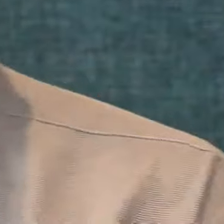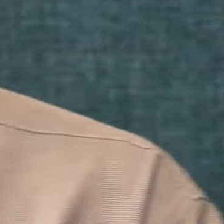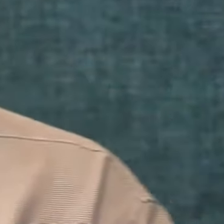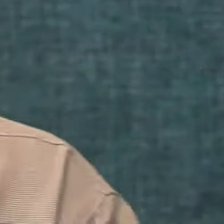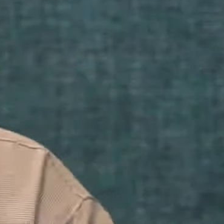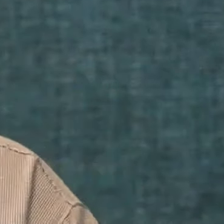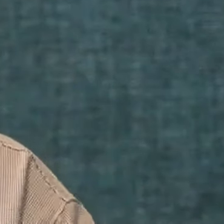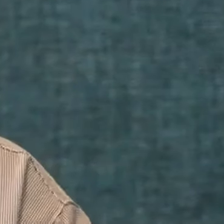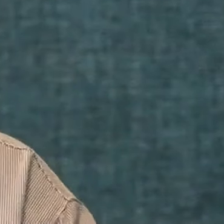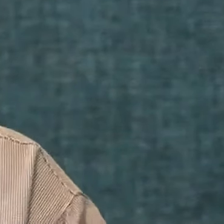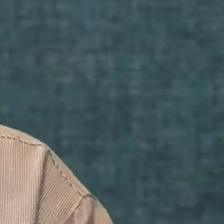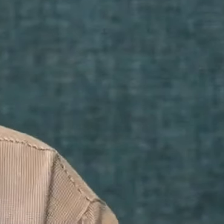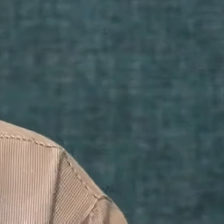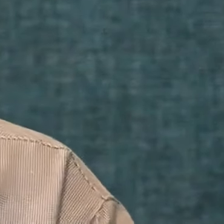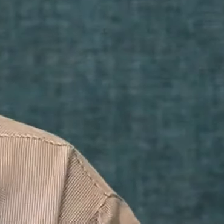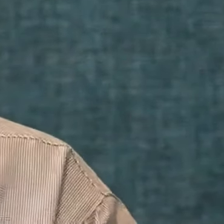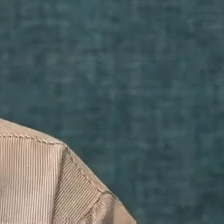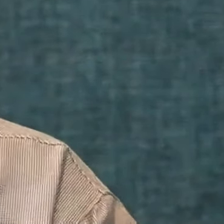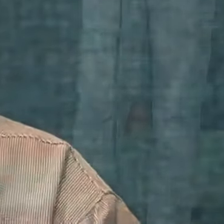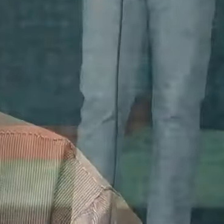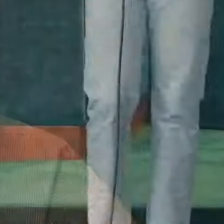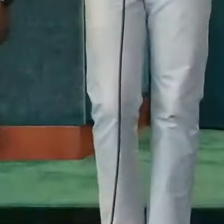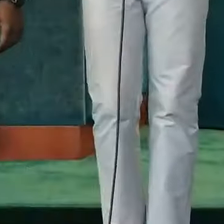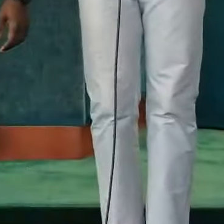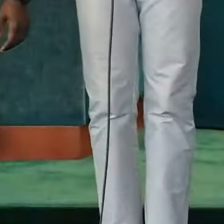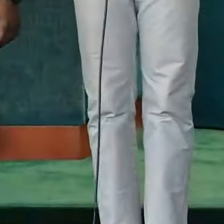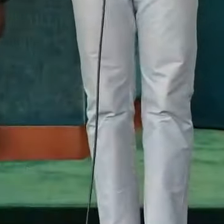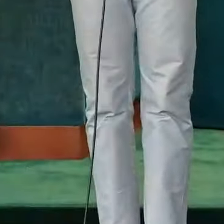He leadeth me, he